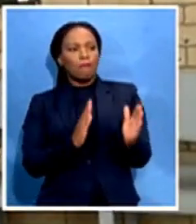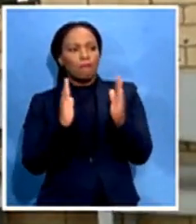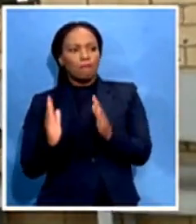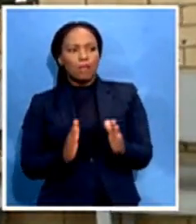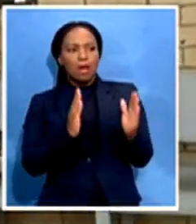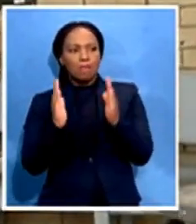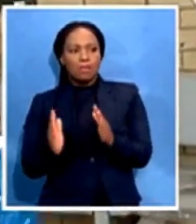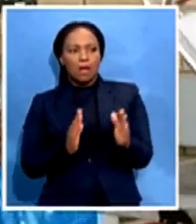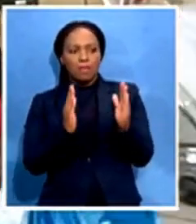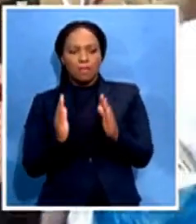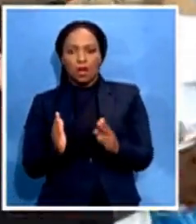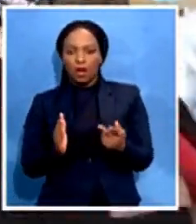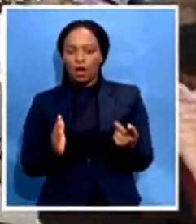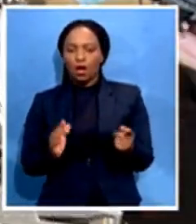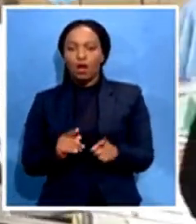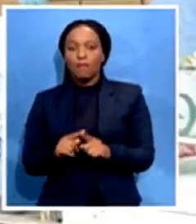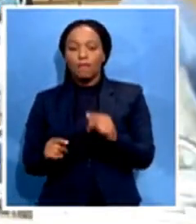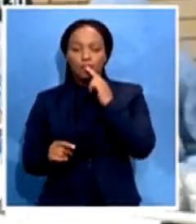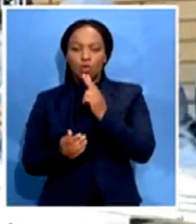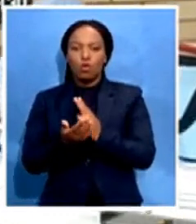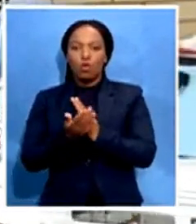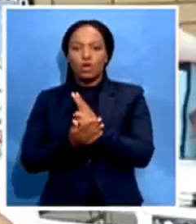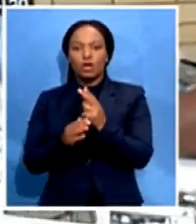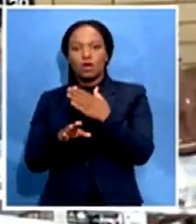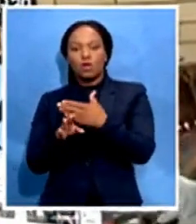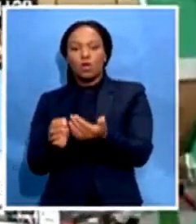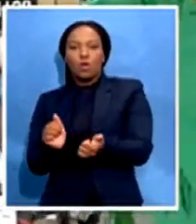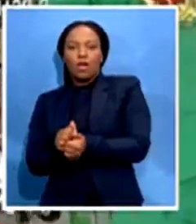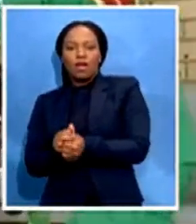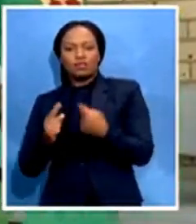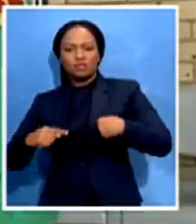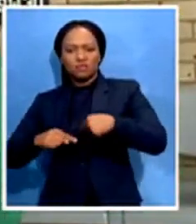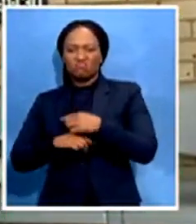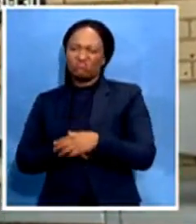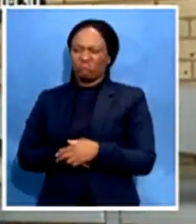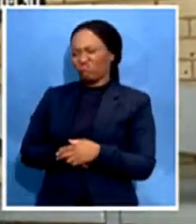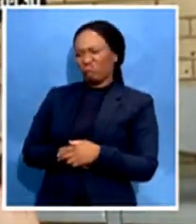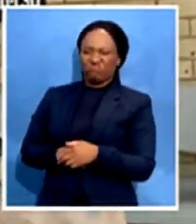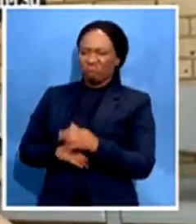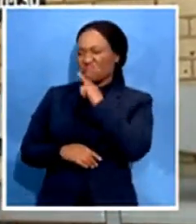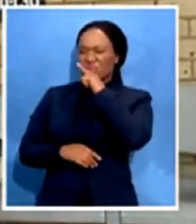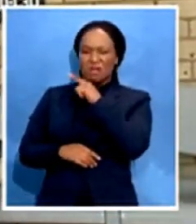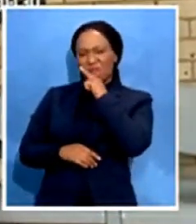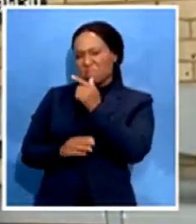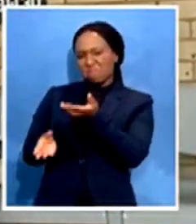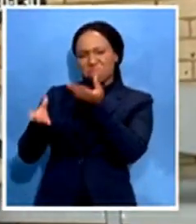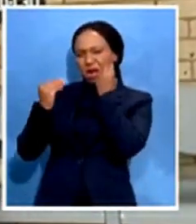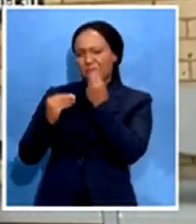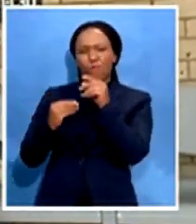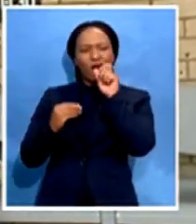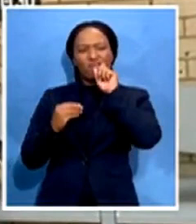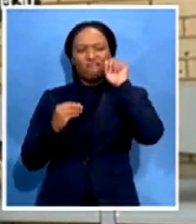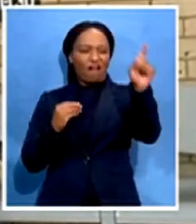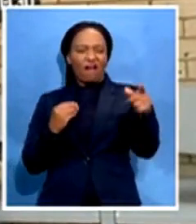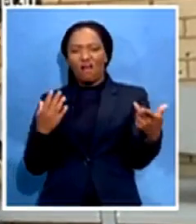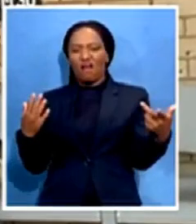my colleagues and I were busy thinking, Pietermaritzburg's not going to get the first case. We're too far off the global beaten track. The first case is